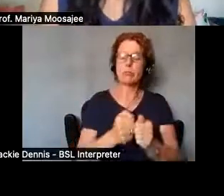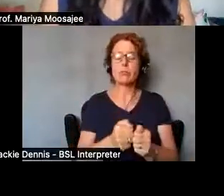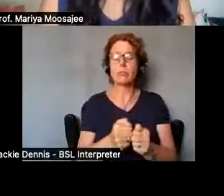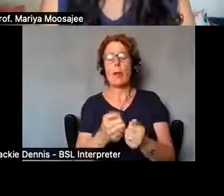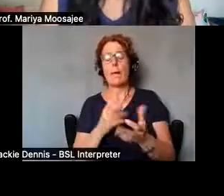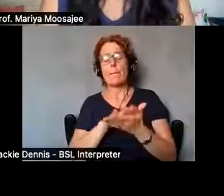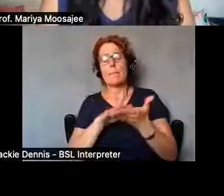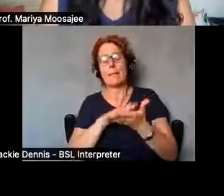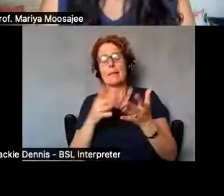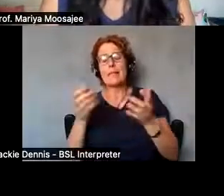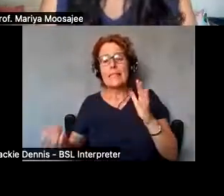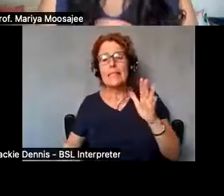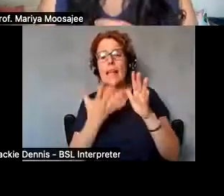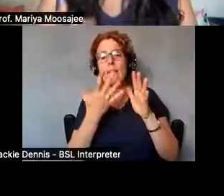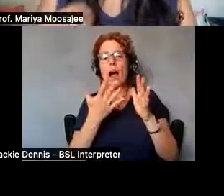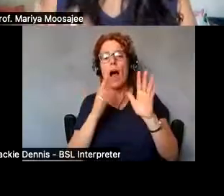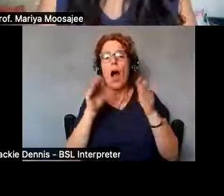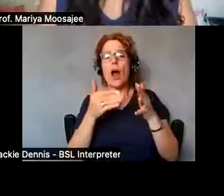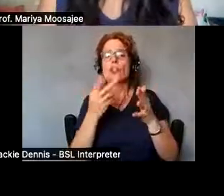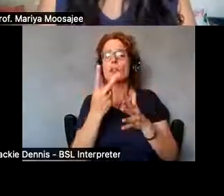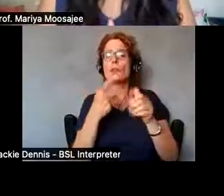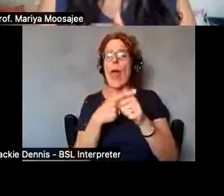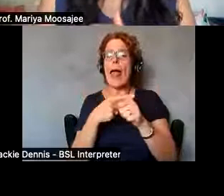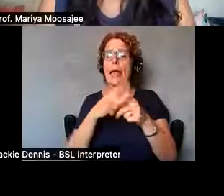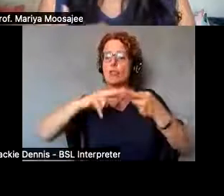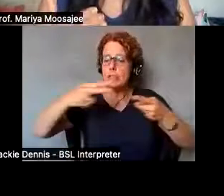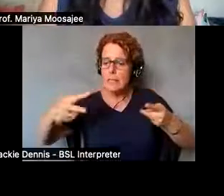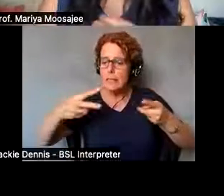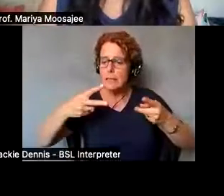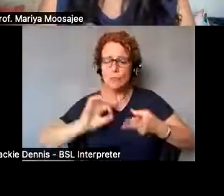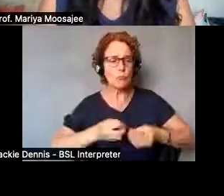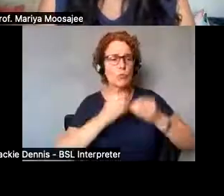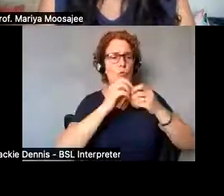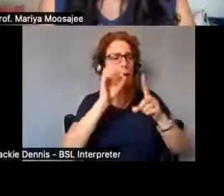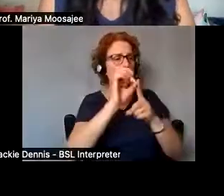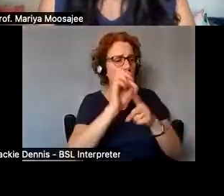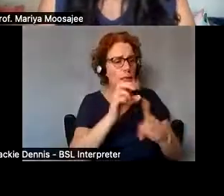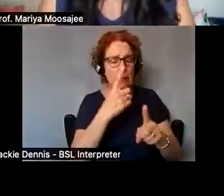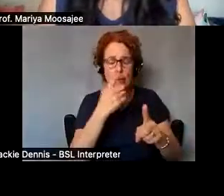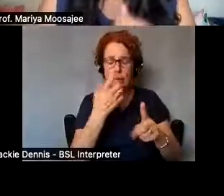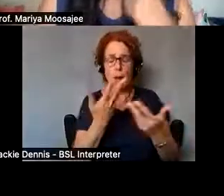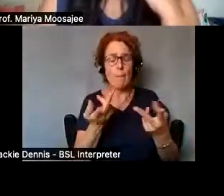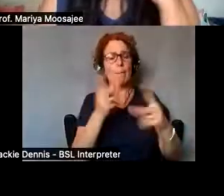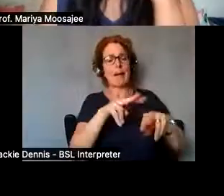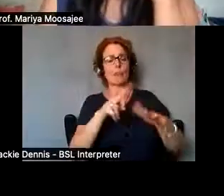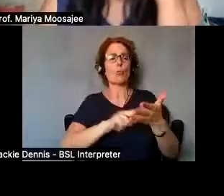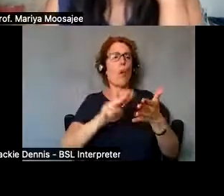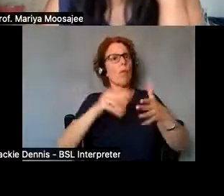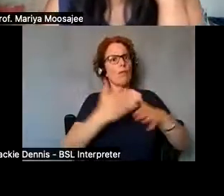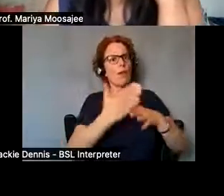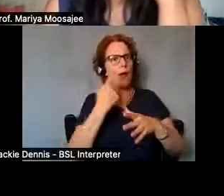delivering the USH2A gene and producing the protein, you could get normal function restored again.